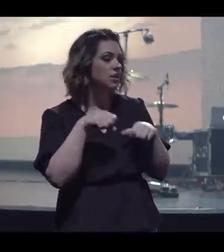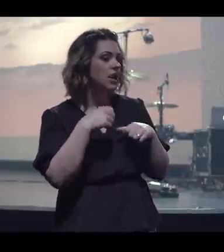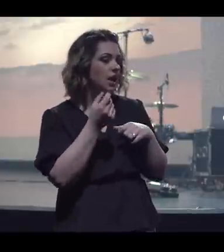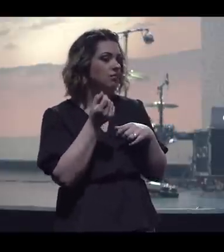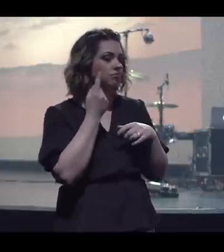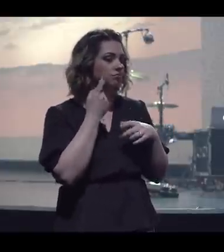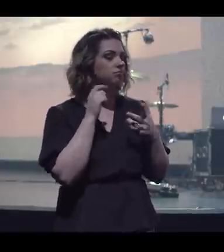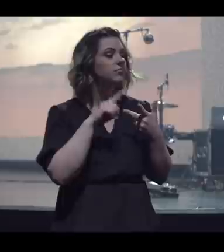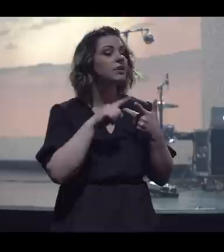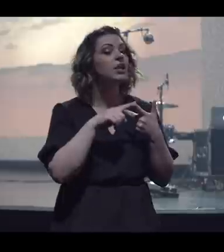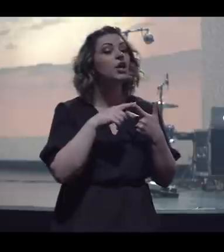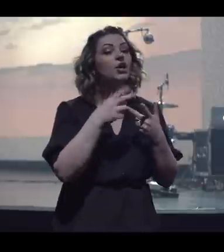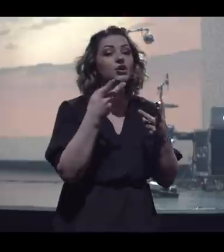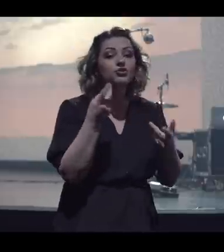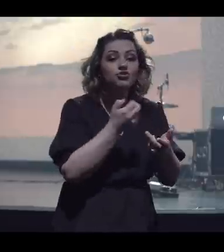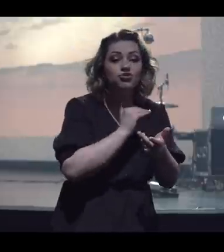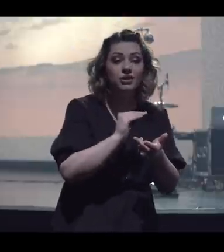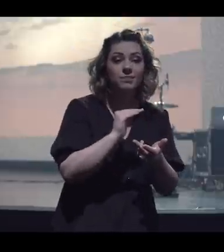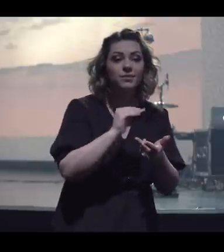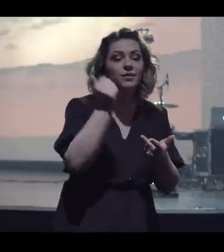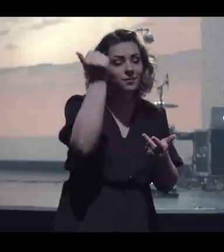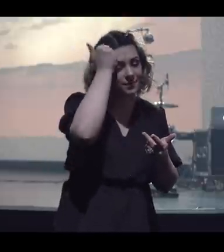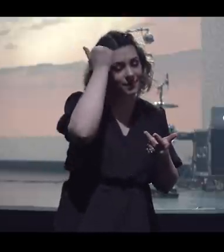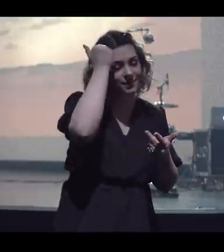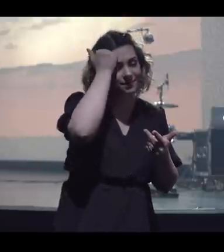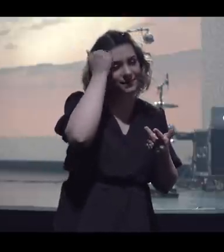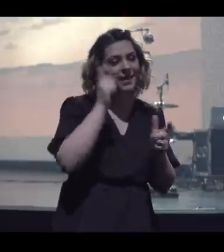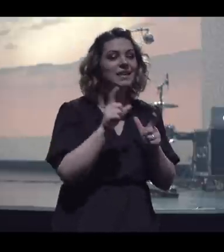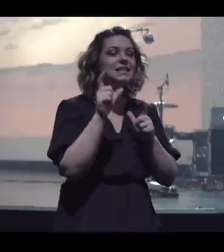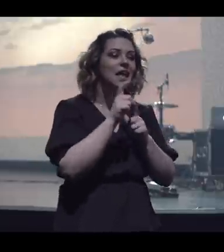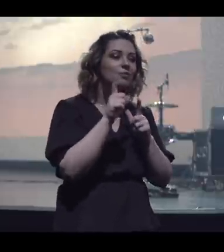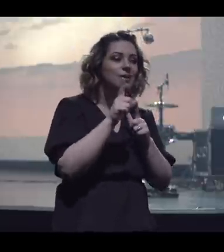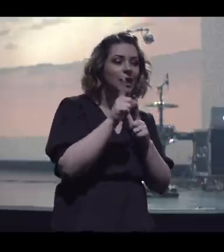dumb. I mean capital D-U-M.